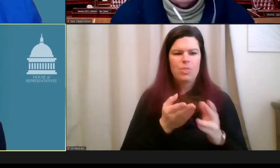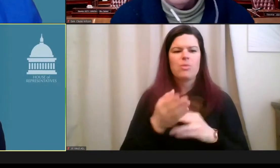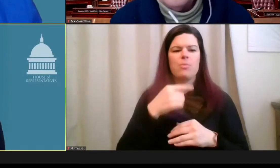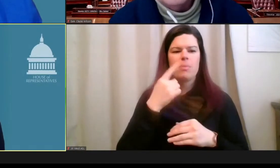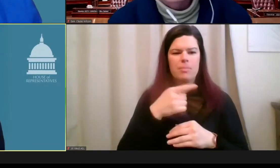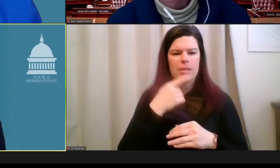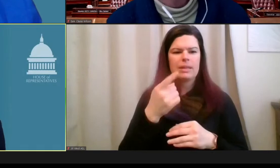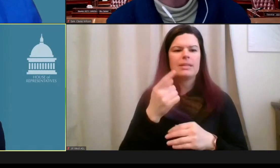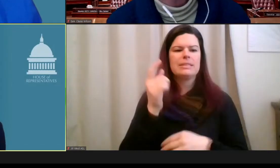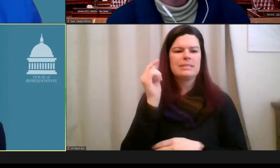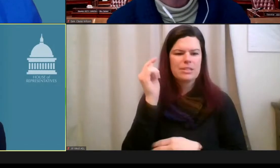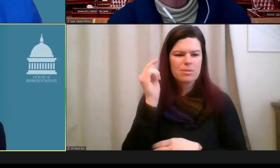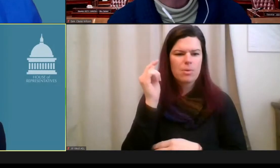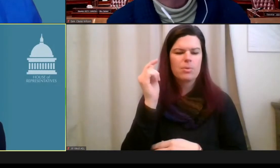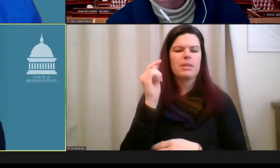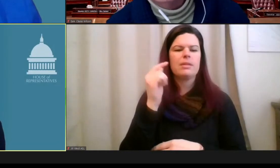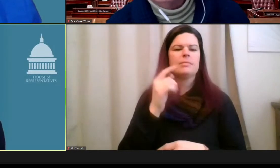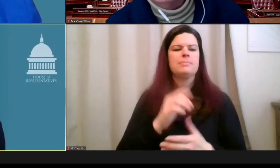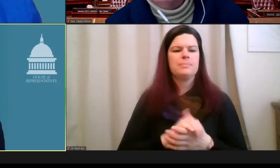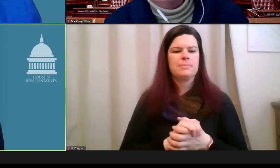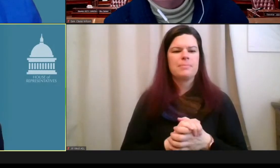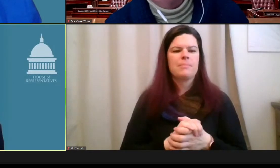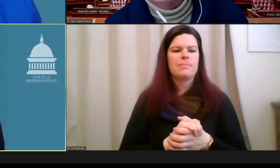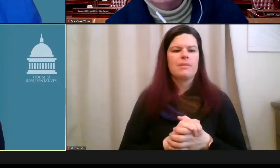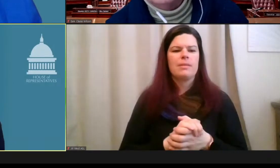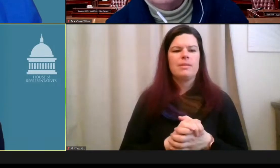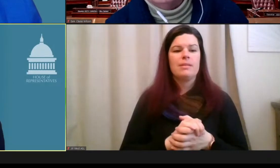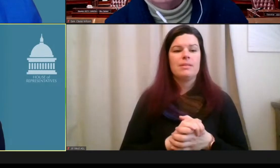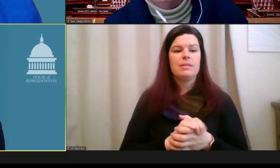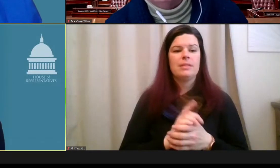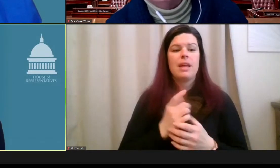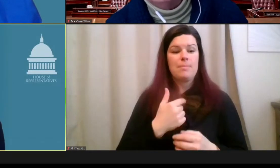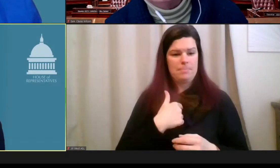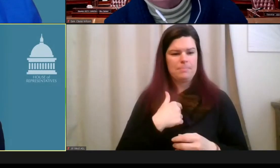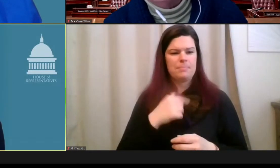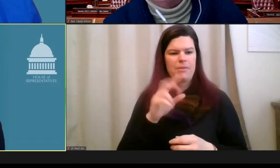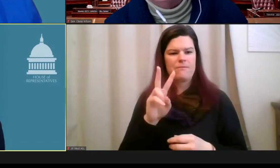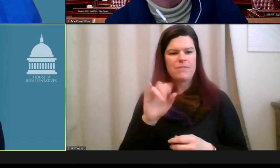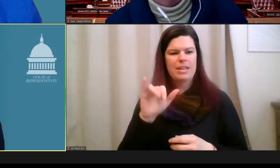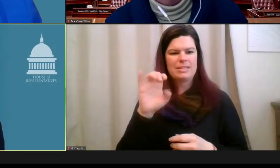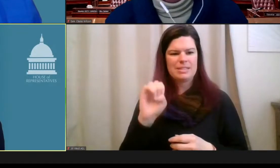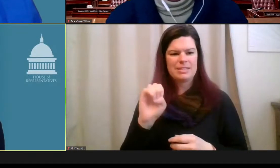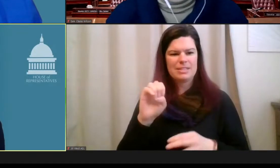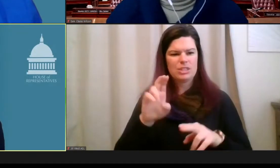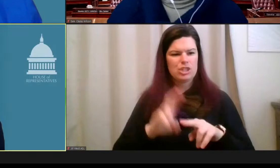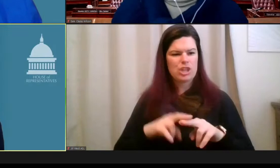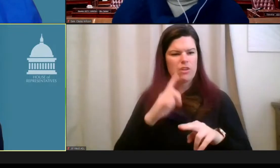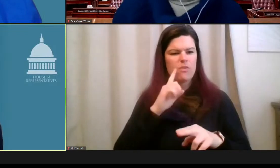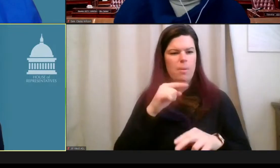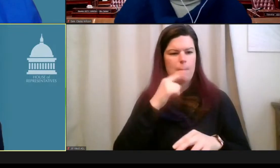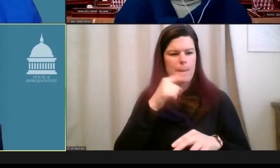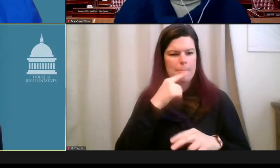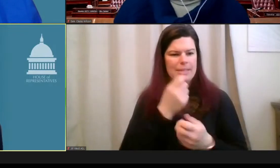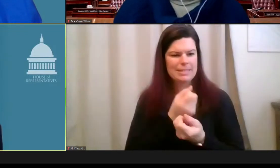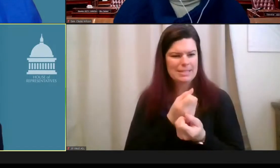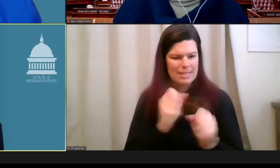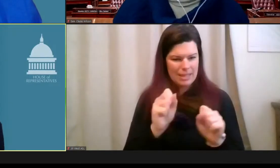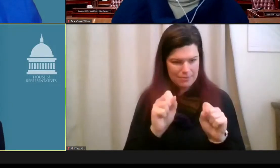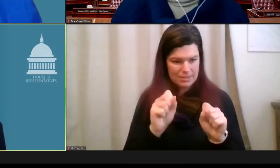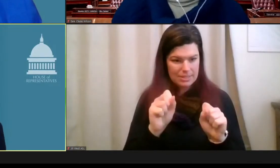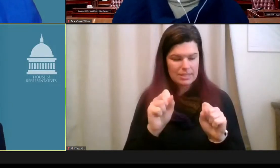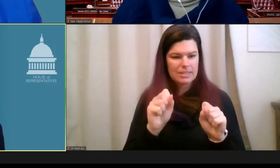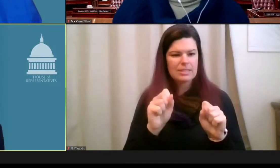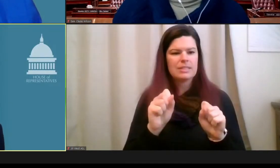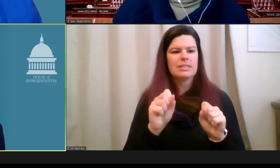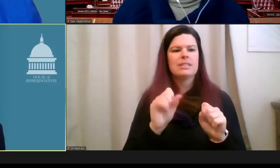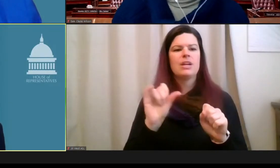our delegation. As Travis mentioned, I serve as Vice Chair of Public Safety. I also serve alongside our newest seatmate,